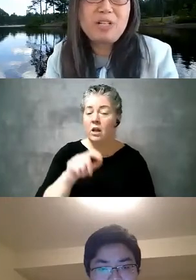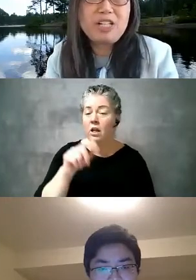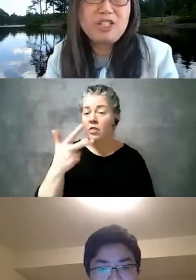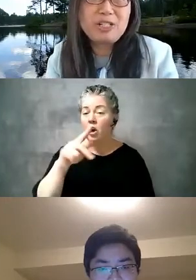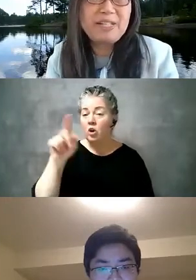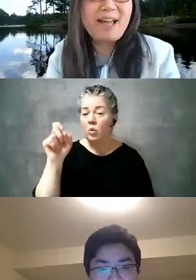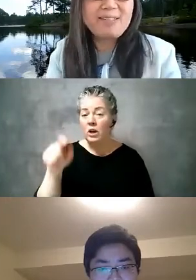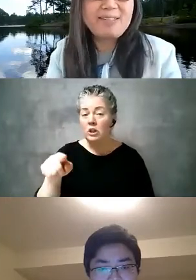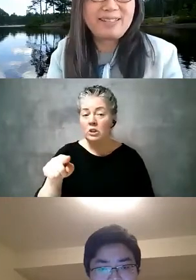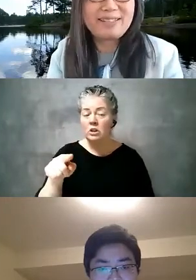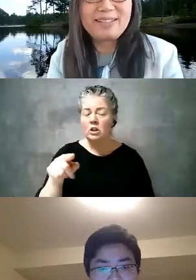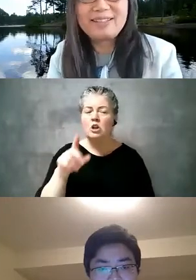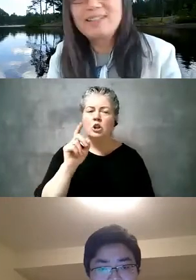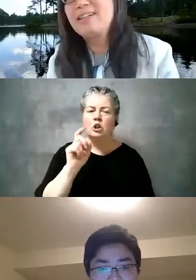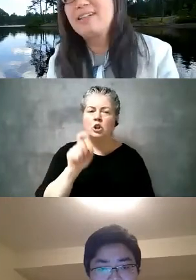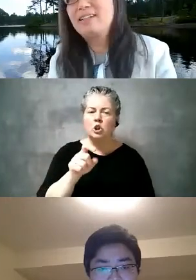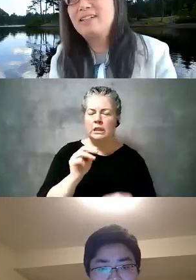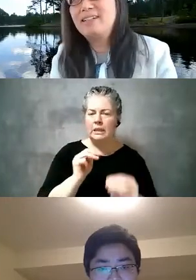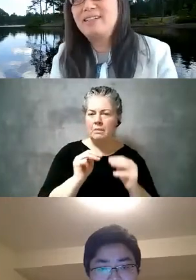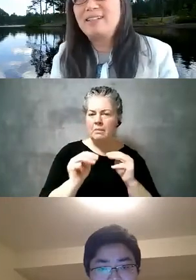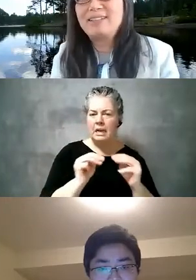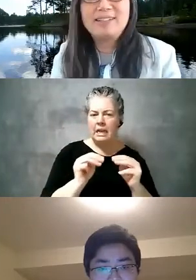outcome relationship be constant?